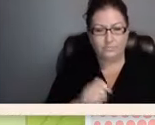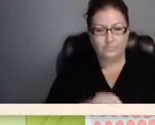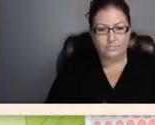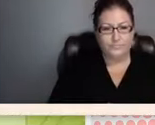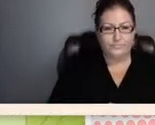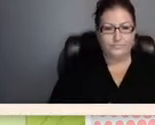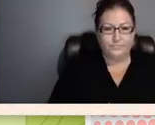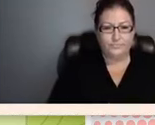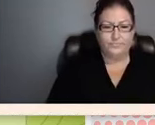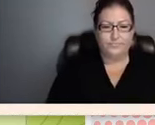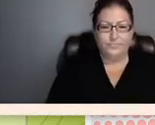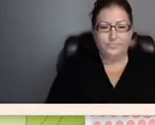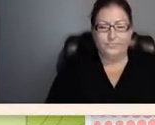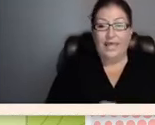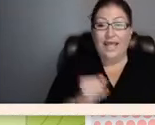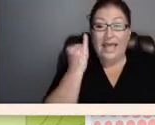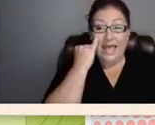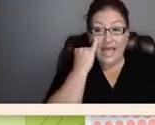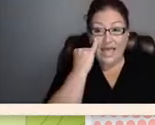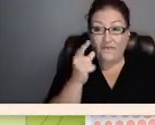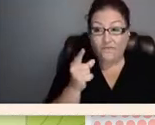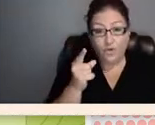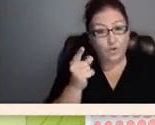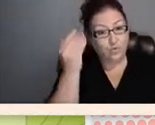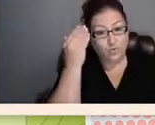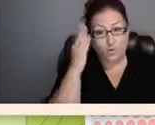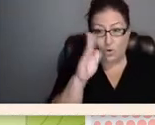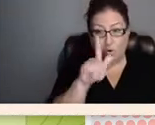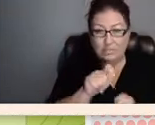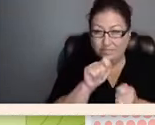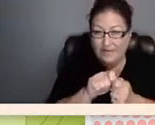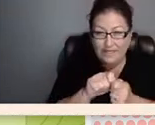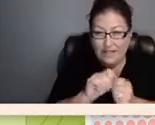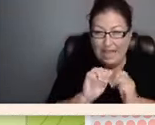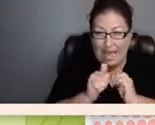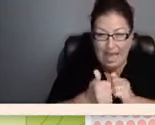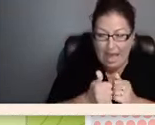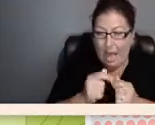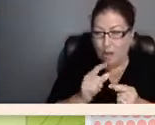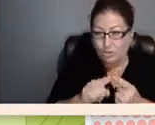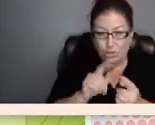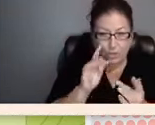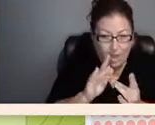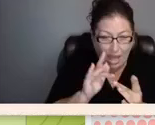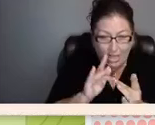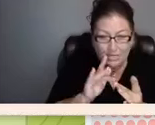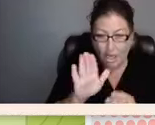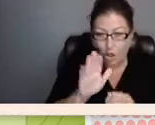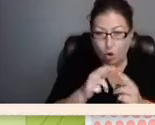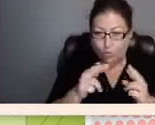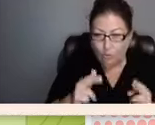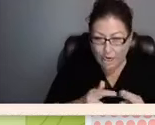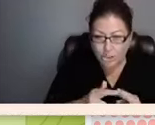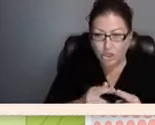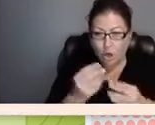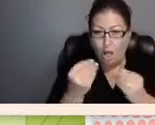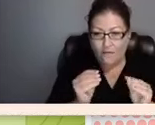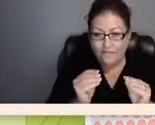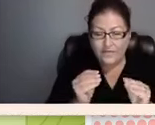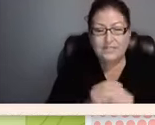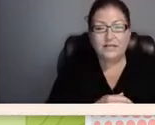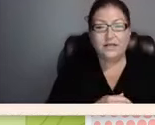In the event you don't know specifically how to go about contacting your regional office, there is